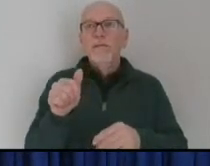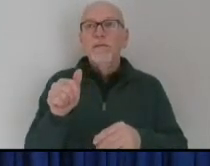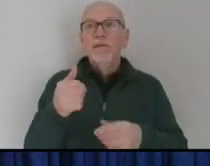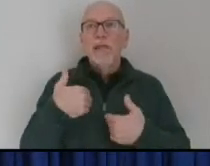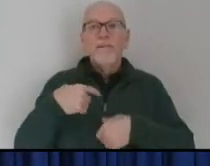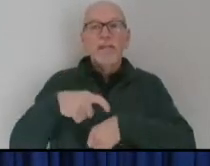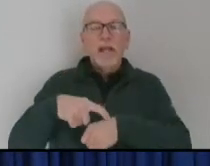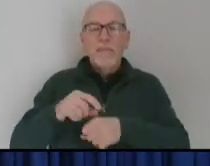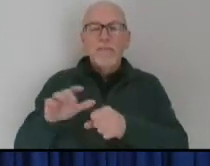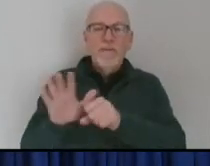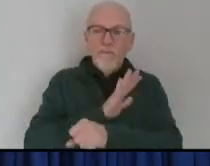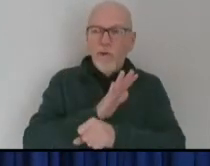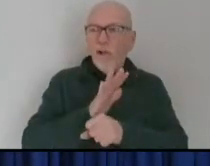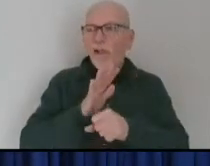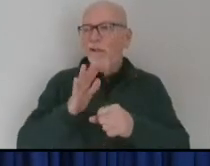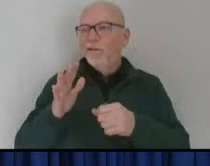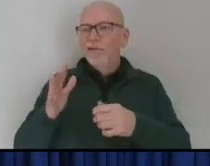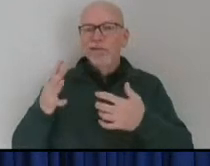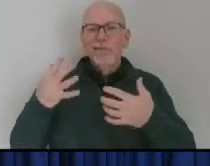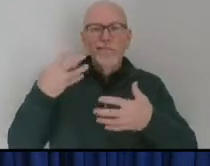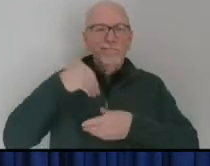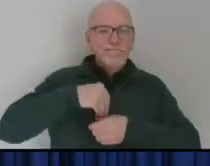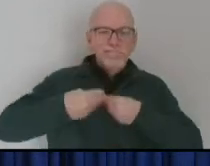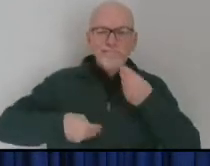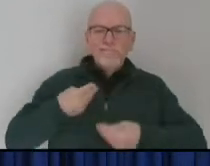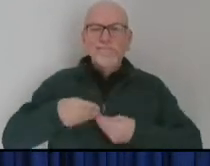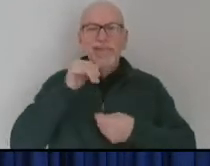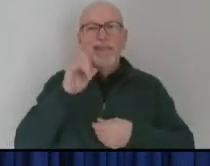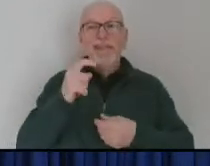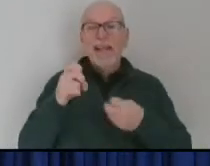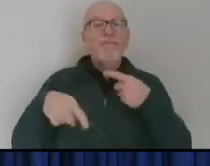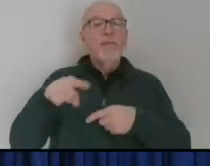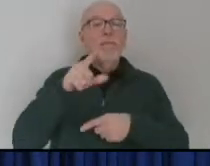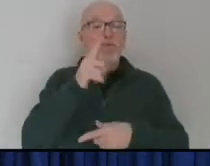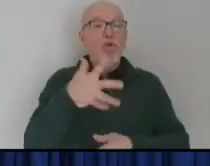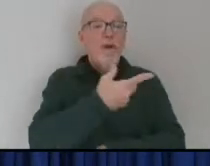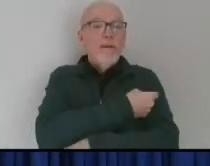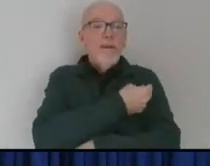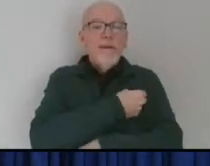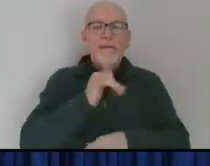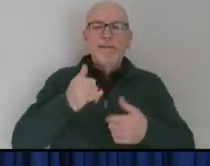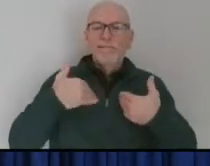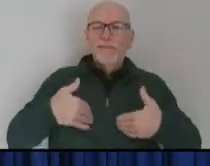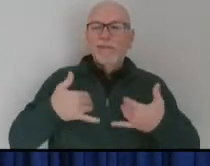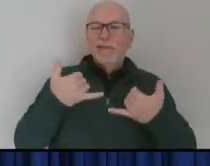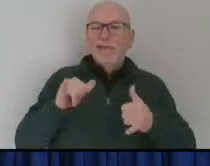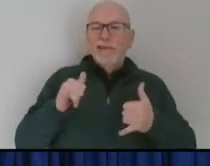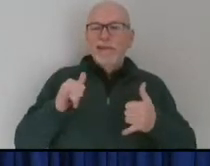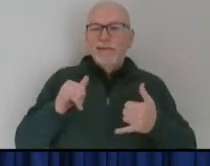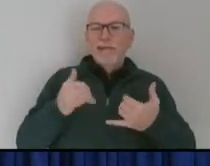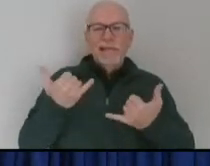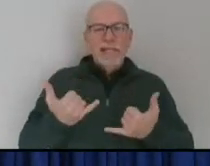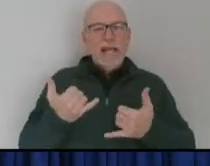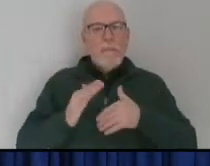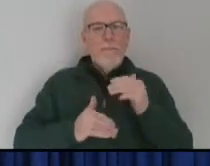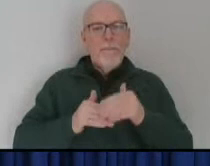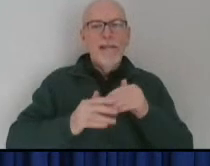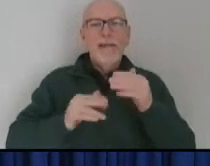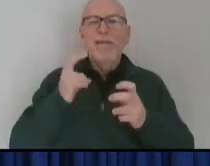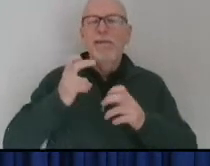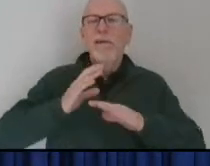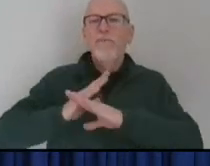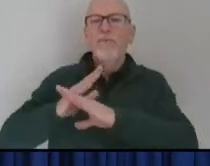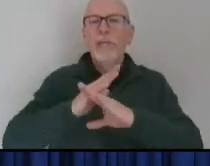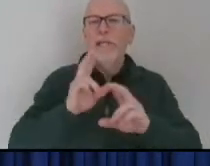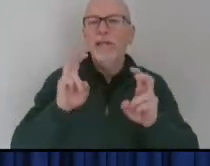to fully flower, even people who have had both doses, their immune systems are just sort of ramping up now. And my second question